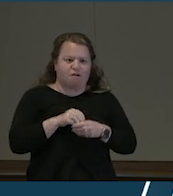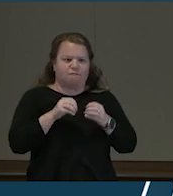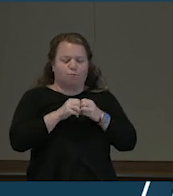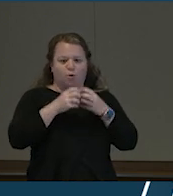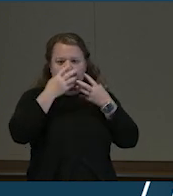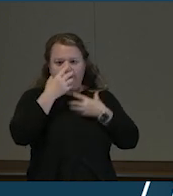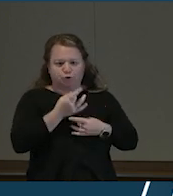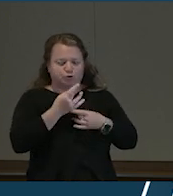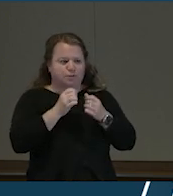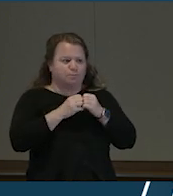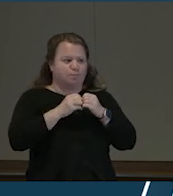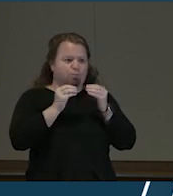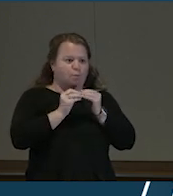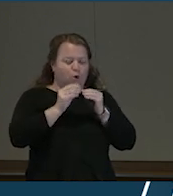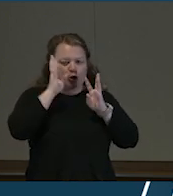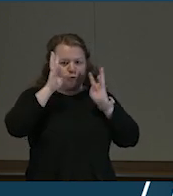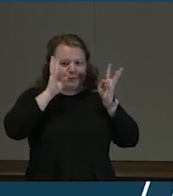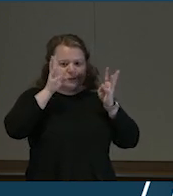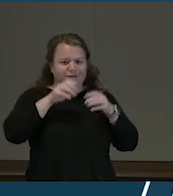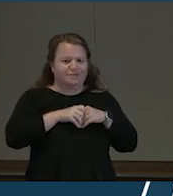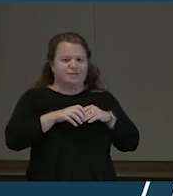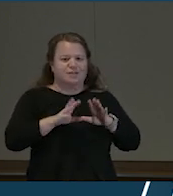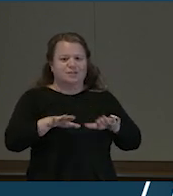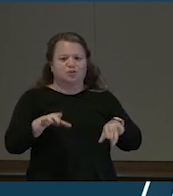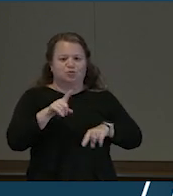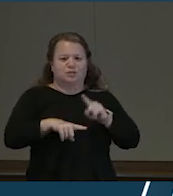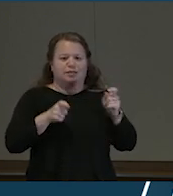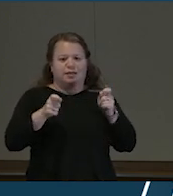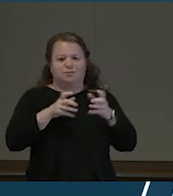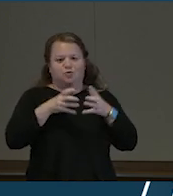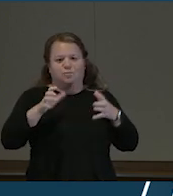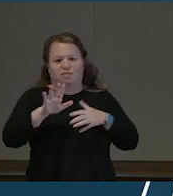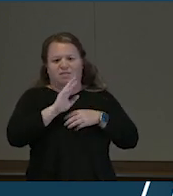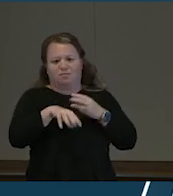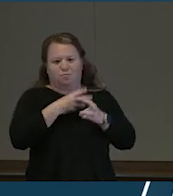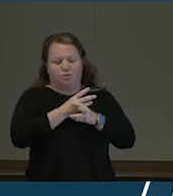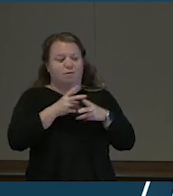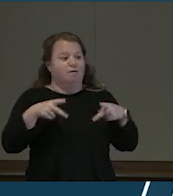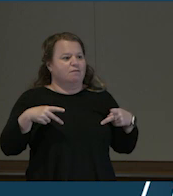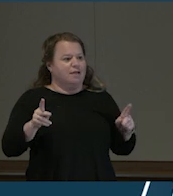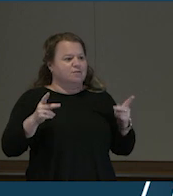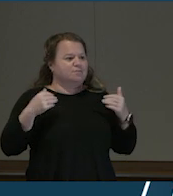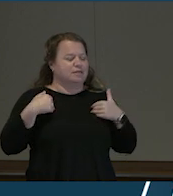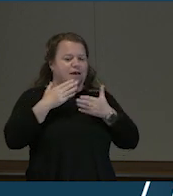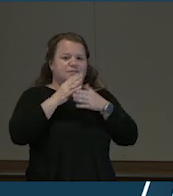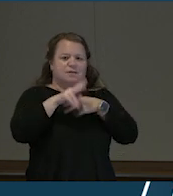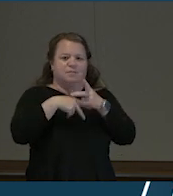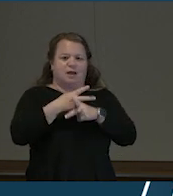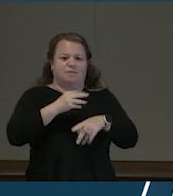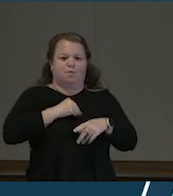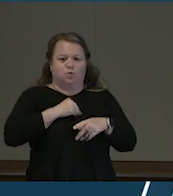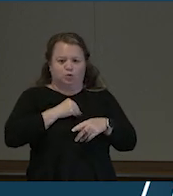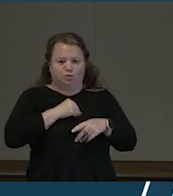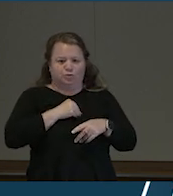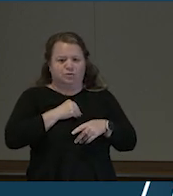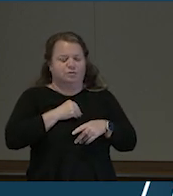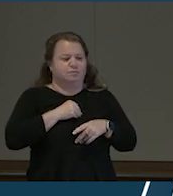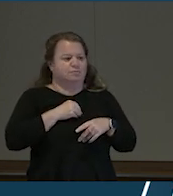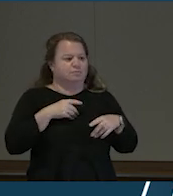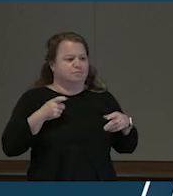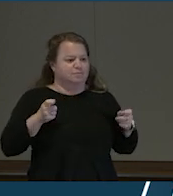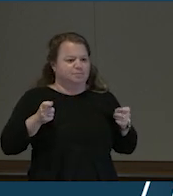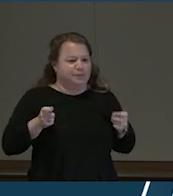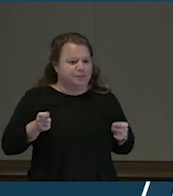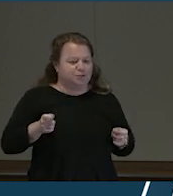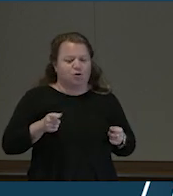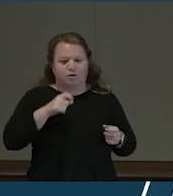interested and creative in the game. Children can't really control much in their world, so this allows them to have some type of an ownership and be in charge.